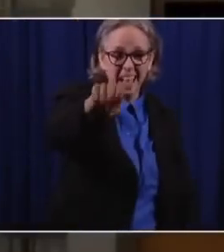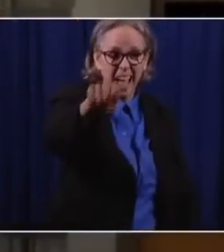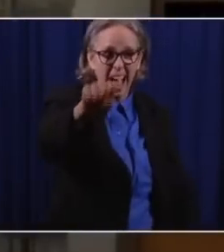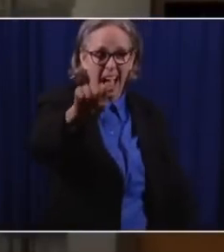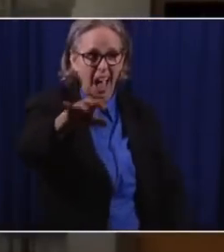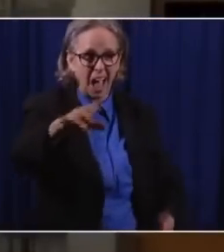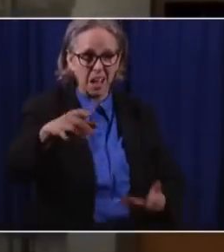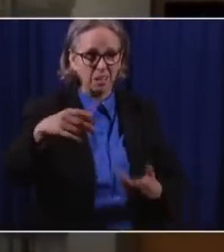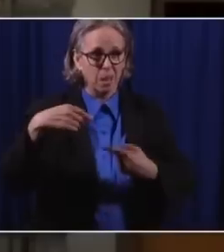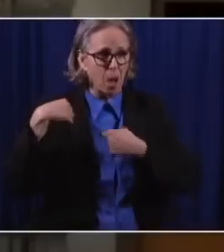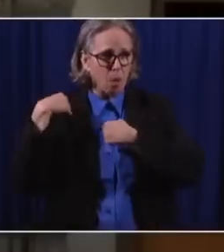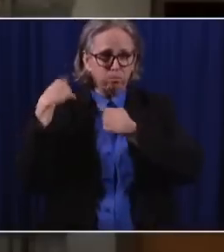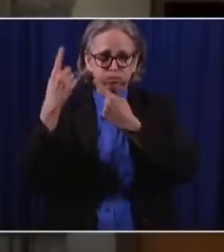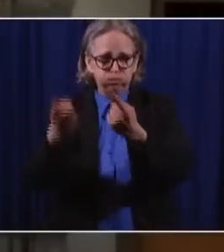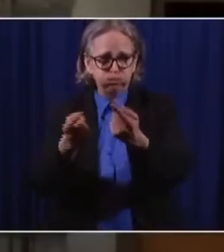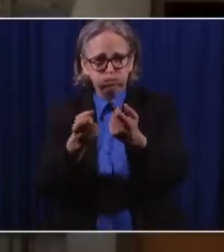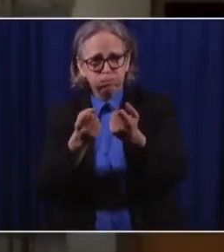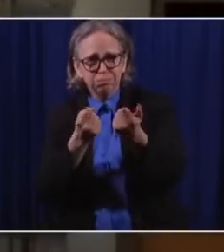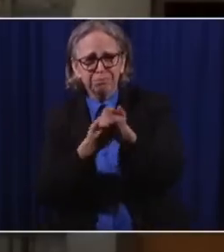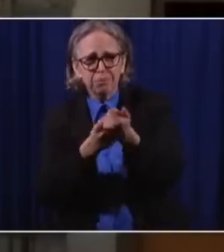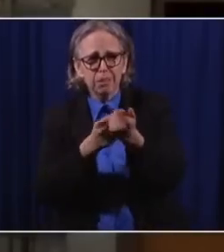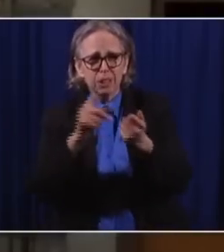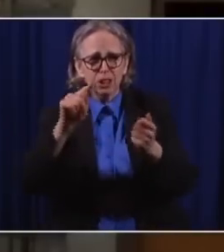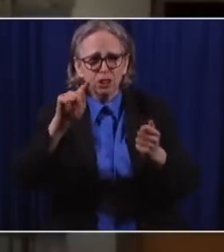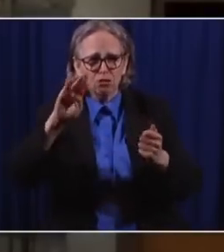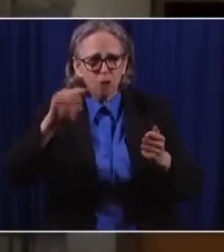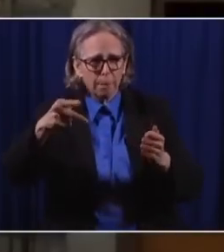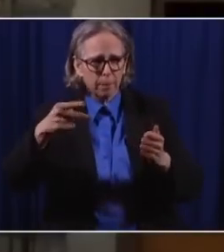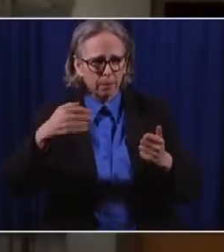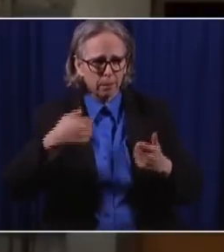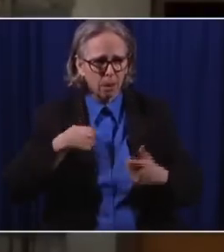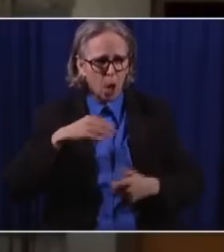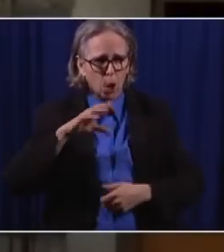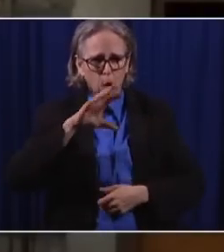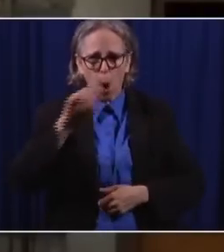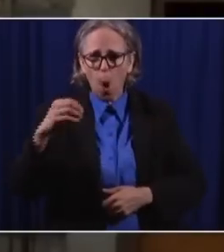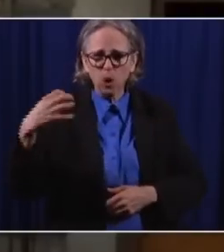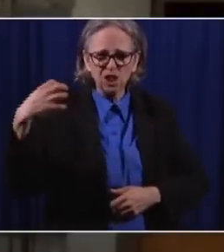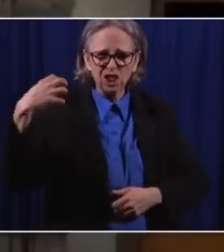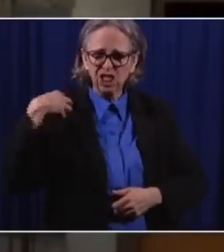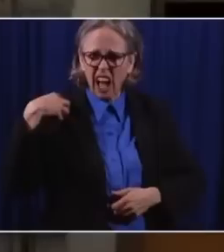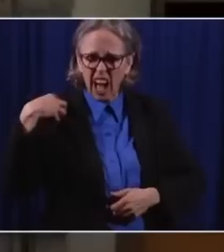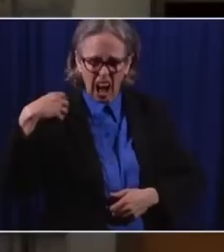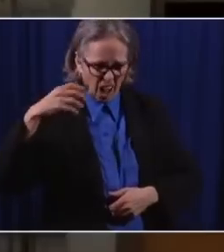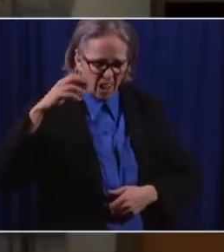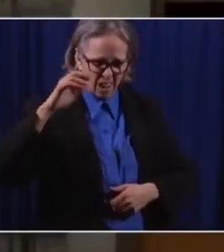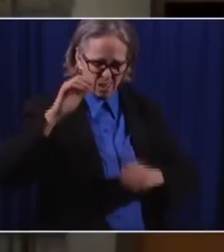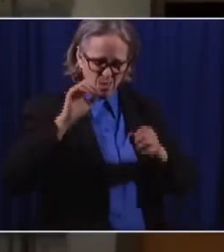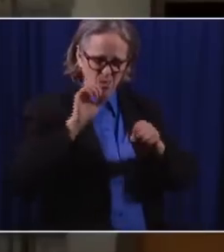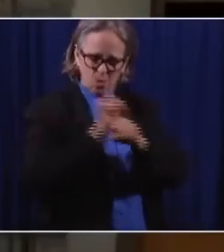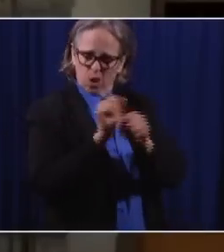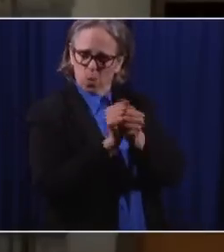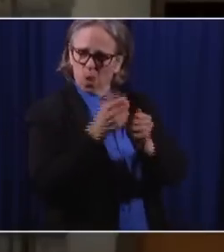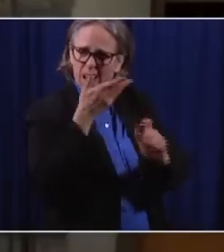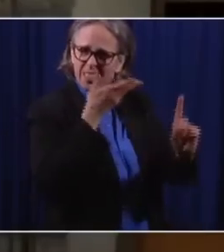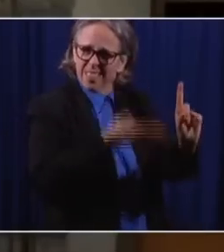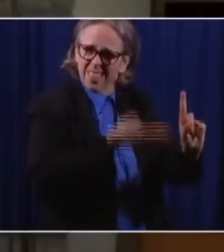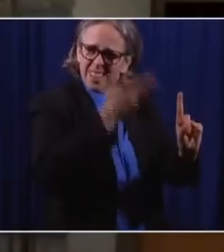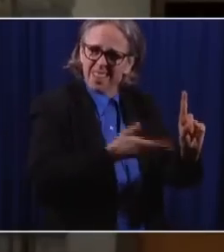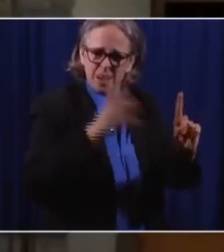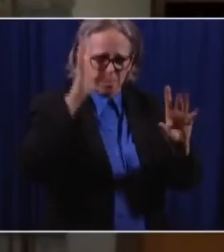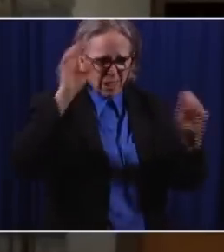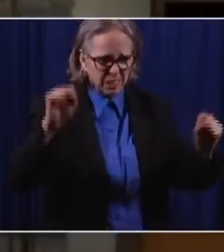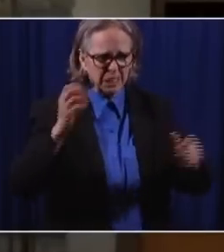someone to walk in and say, I'm going to repudiate Mike DeWine by voting for Donald Trump. I'm sure some people maybe had that in their mind, but it just